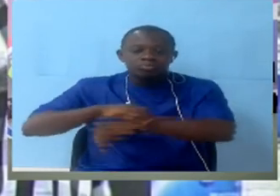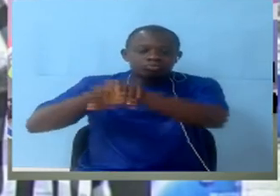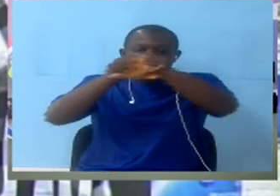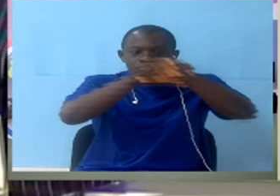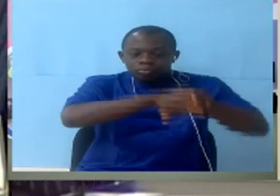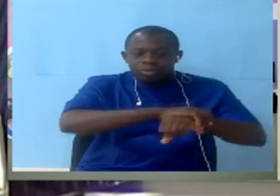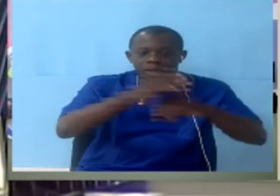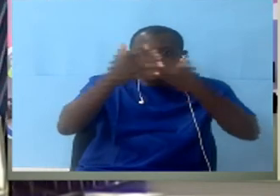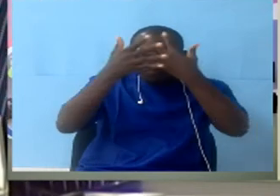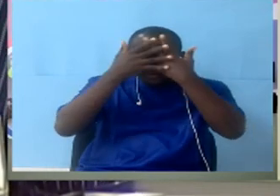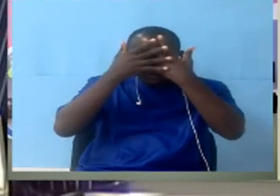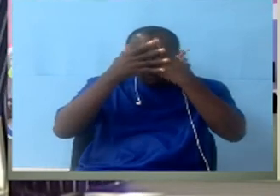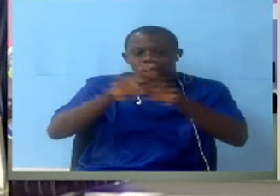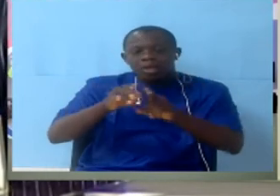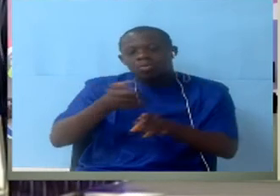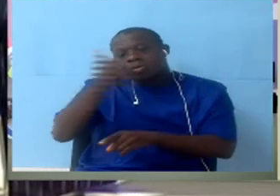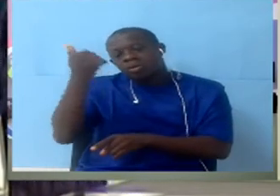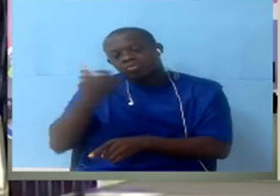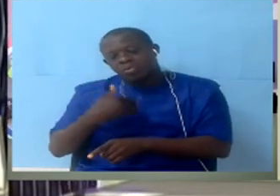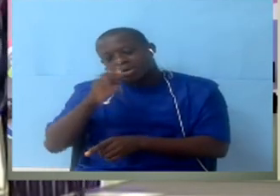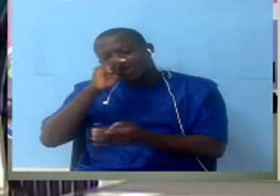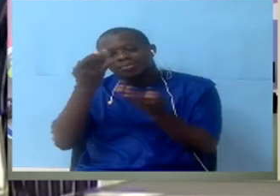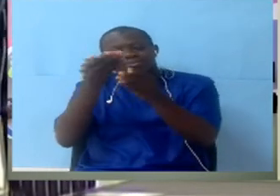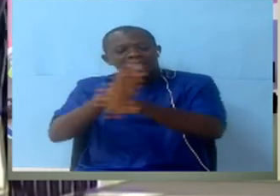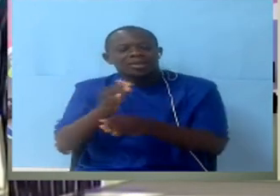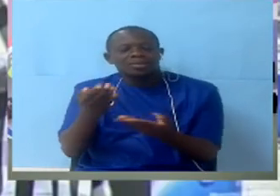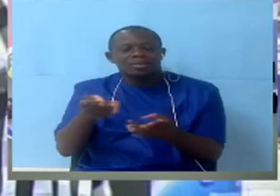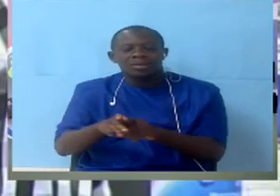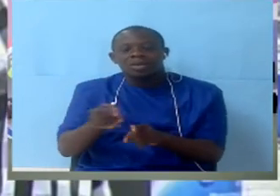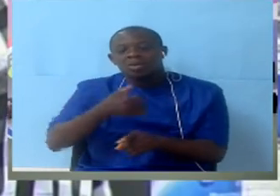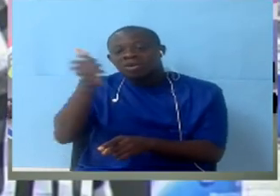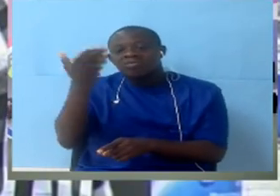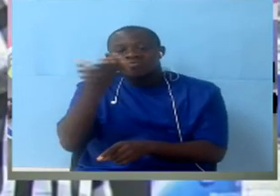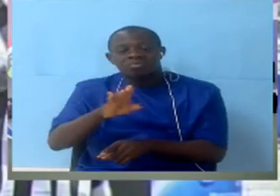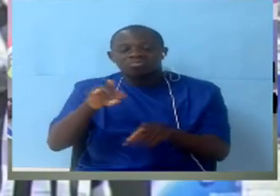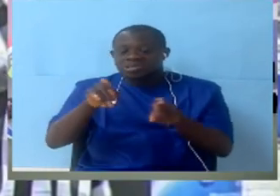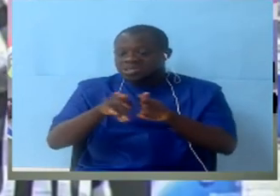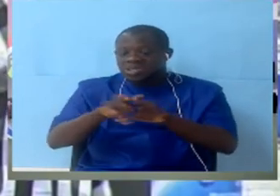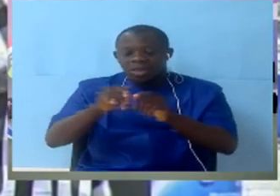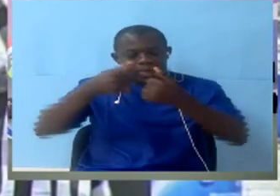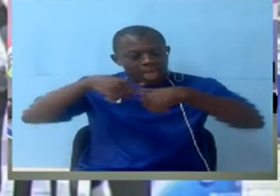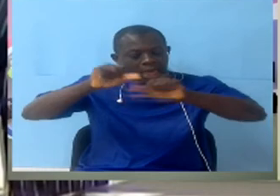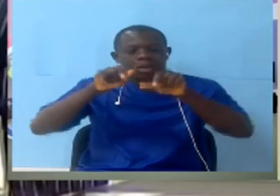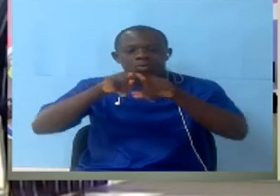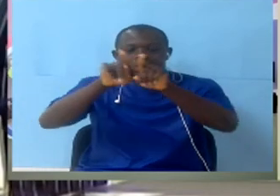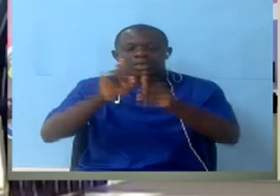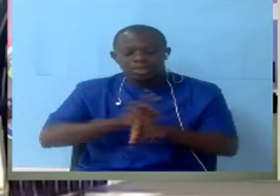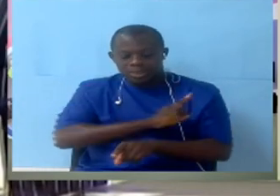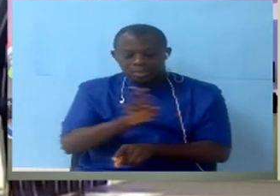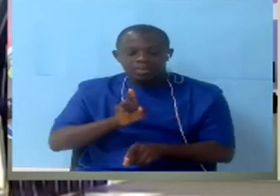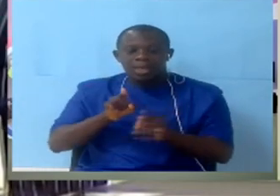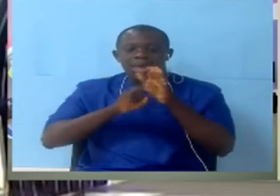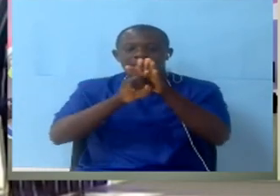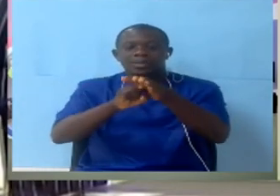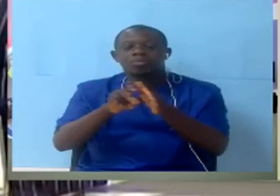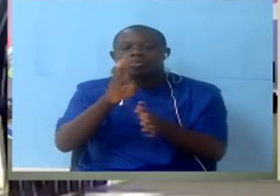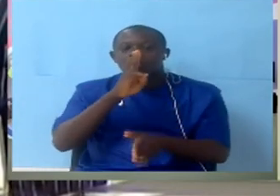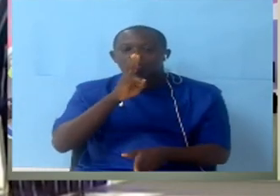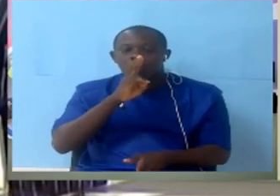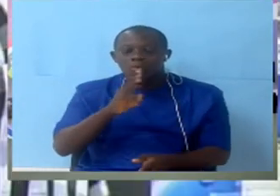prison. And some of them, in fact, I'm from the same area with them. Example? Misalo,